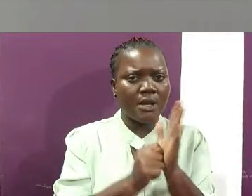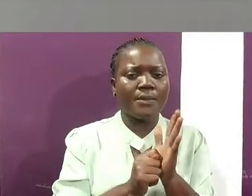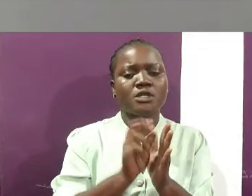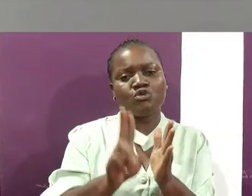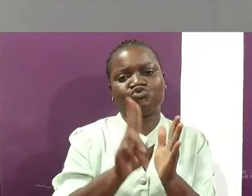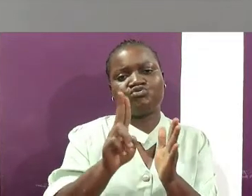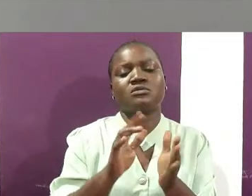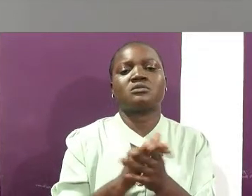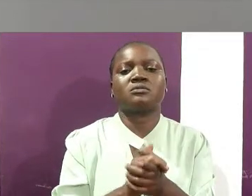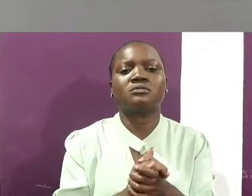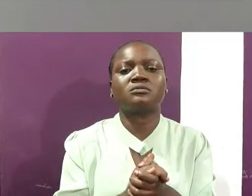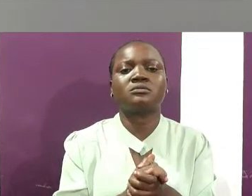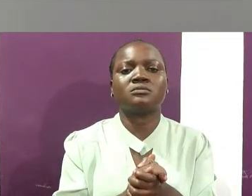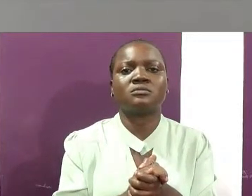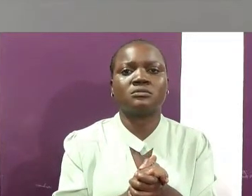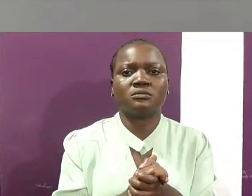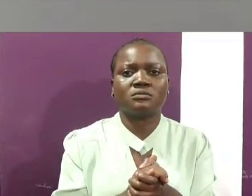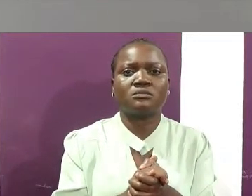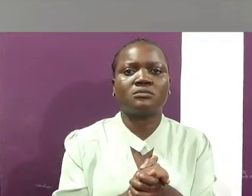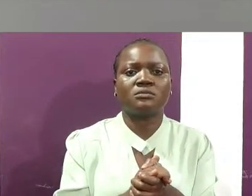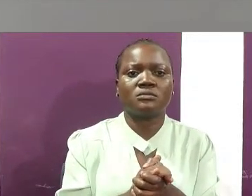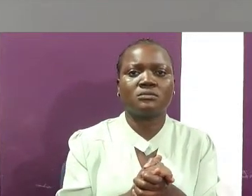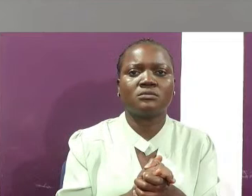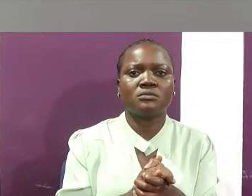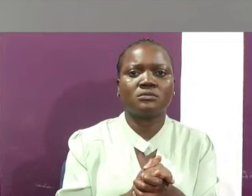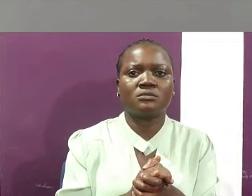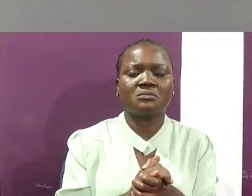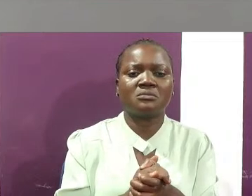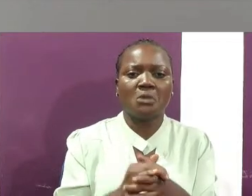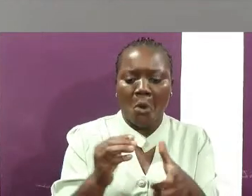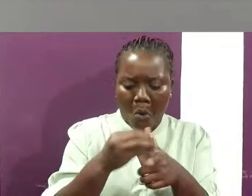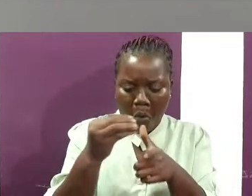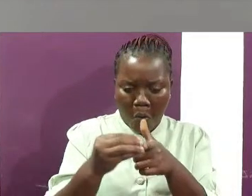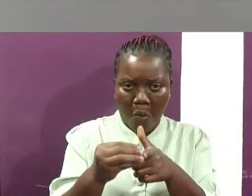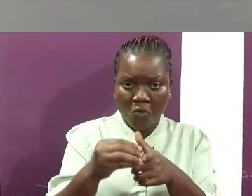Or you fell into the New Testament church category.